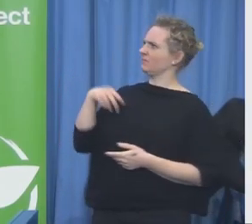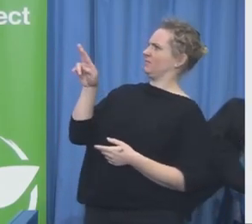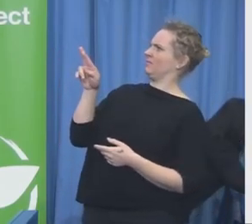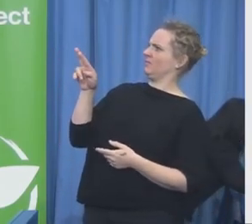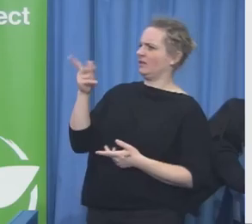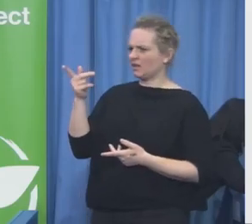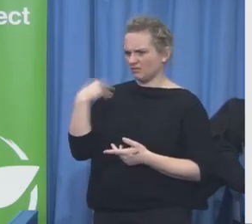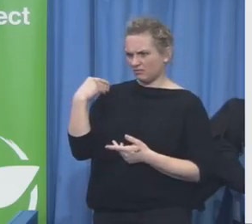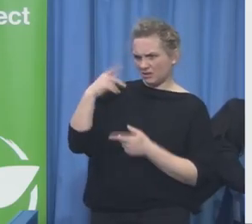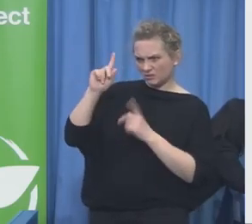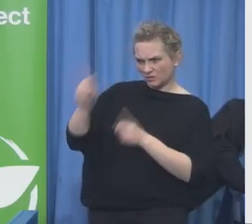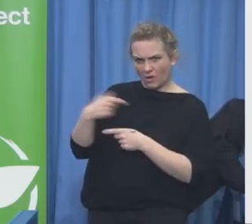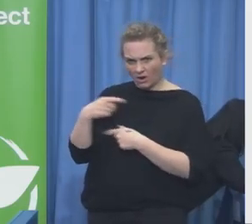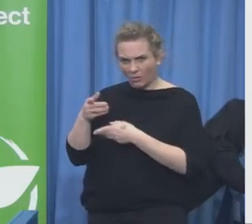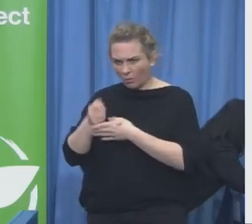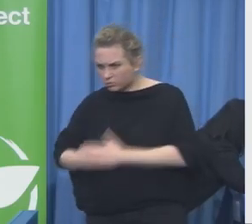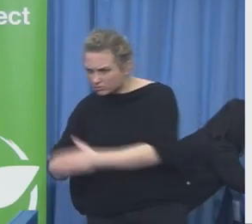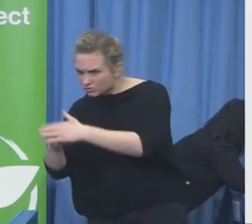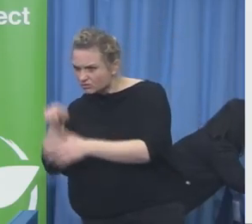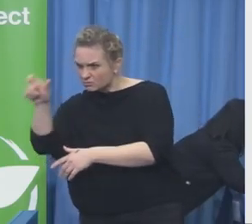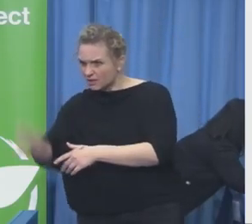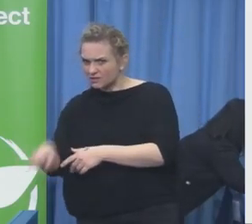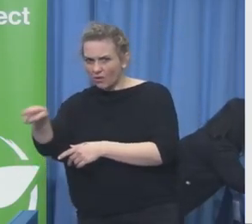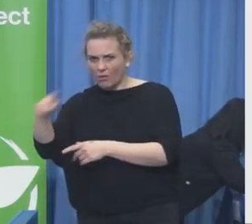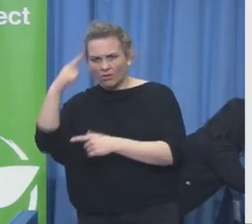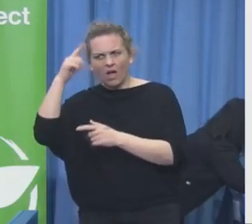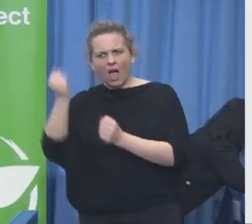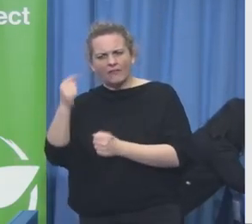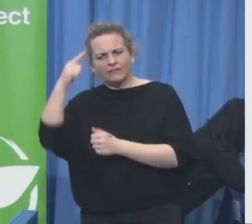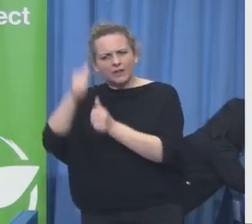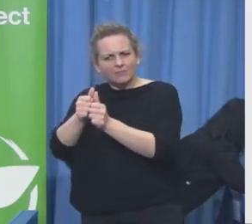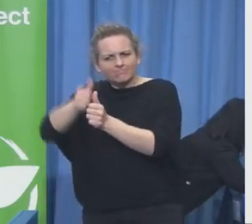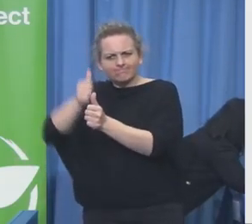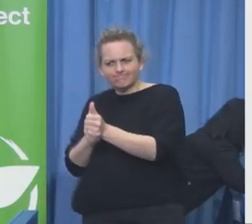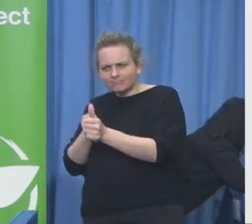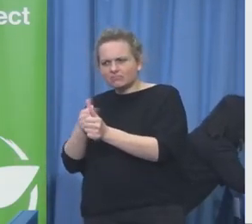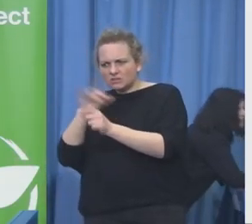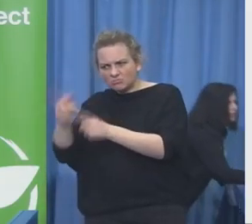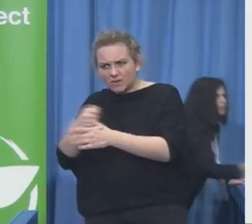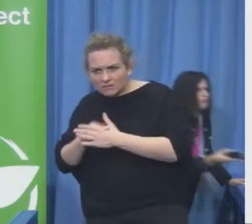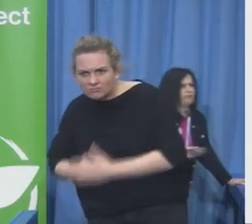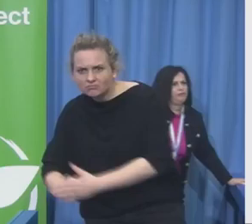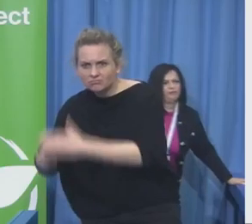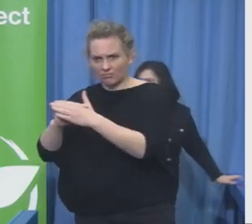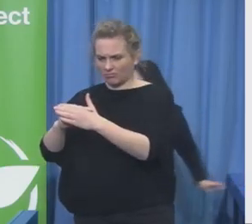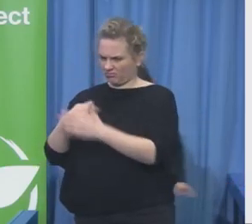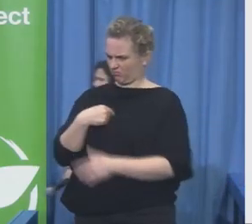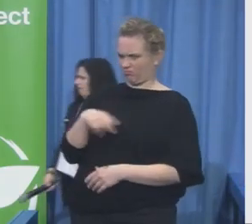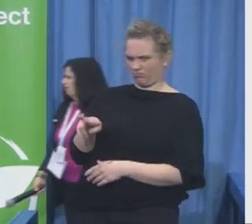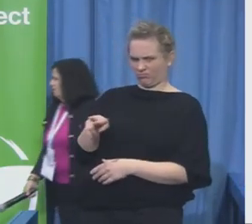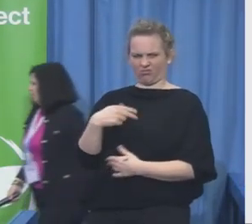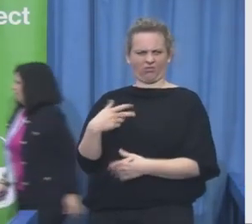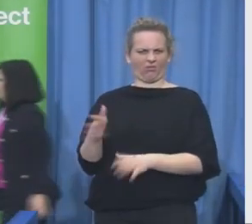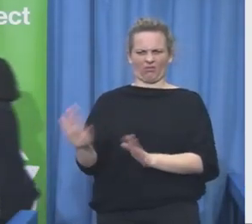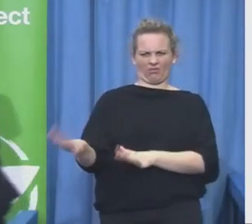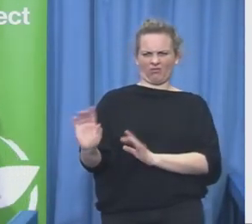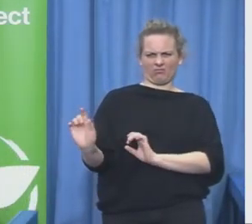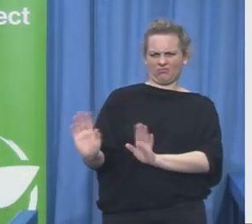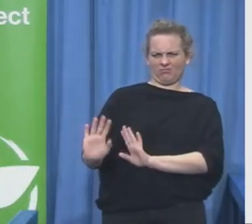this. But she dragged me along, and from that day forth, I was absolutely hooked on the amazing capabilities, the